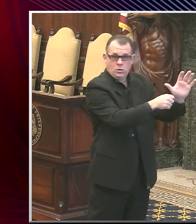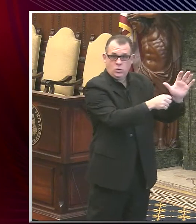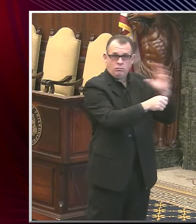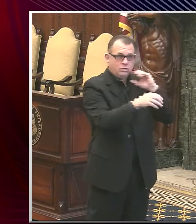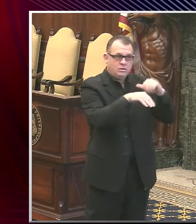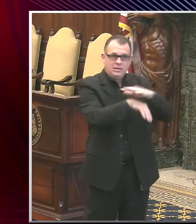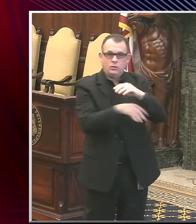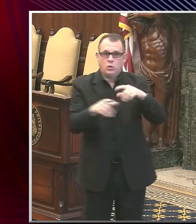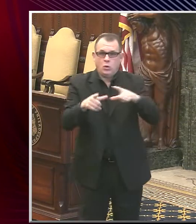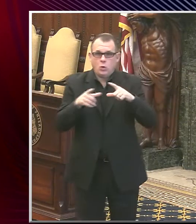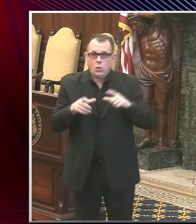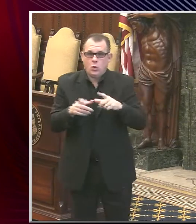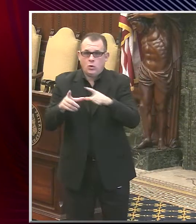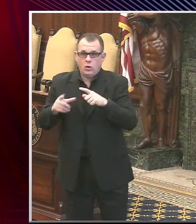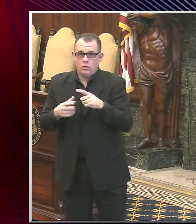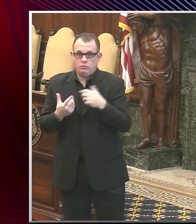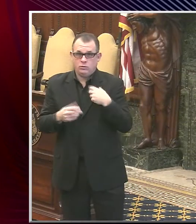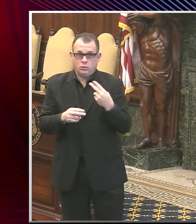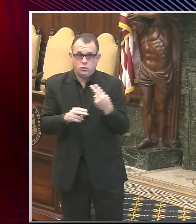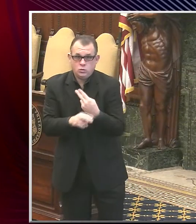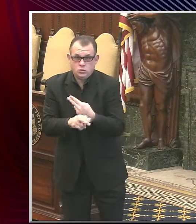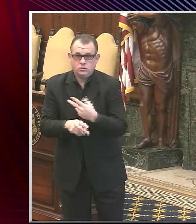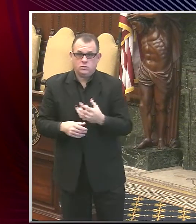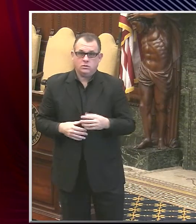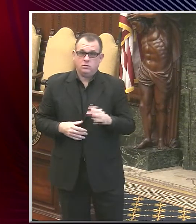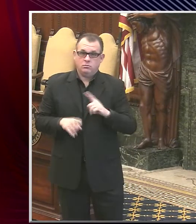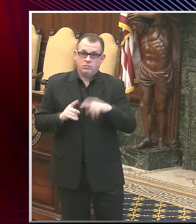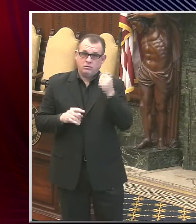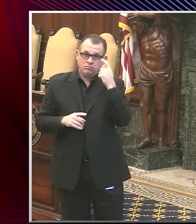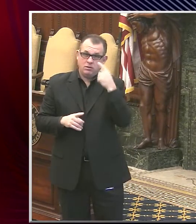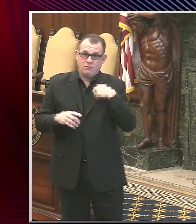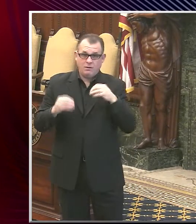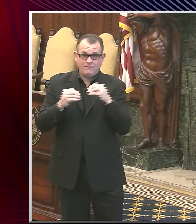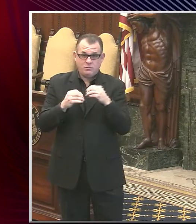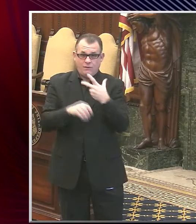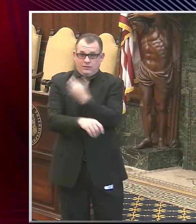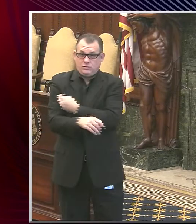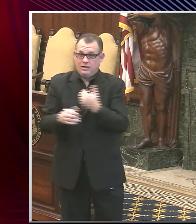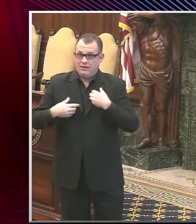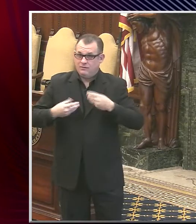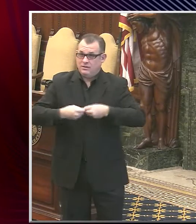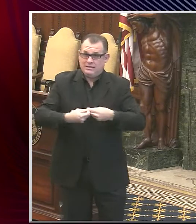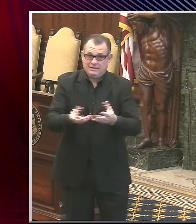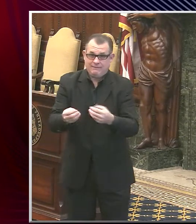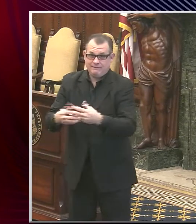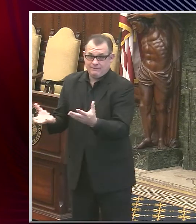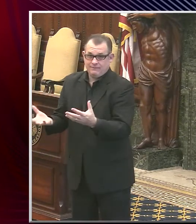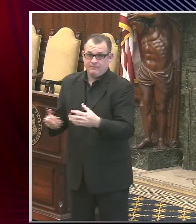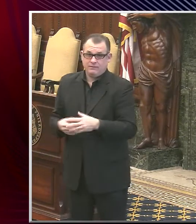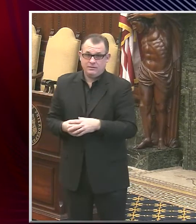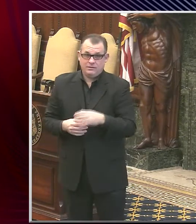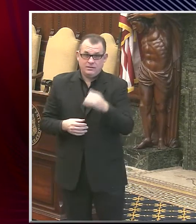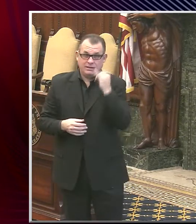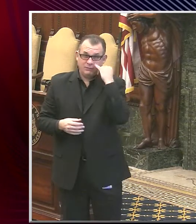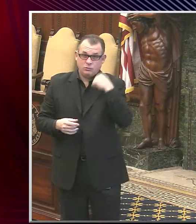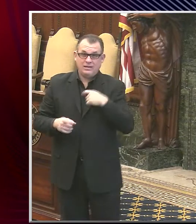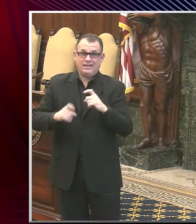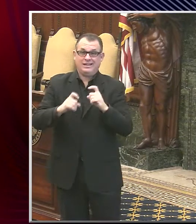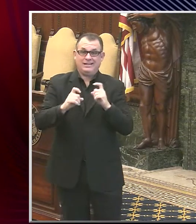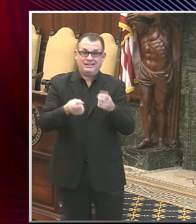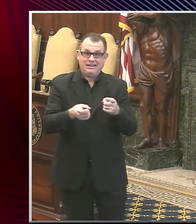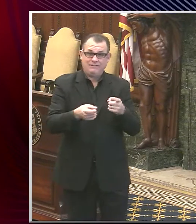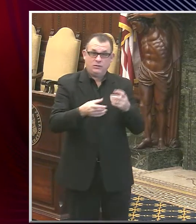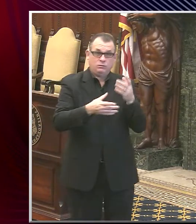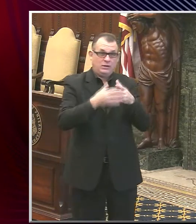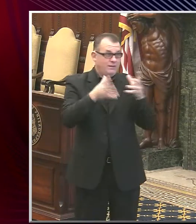shipped out to local sites. Now, in theory, we have then more doses to give to people. The problem with that is that if we were to administer those